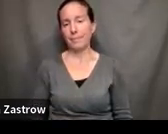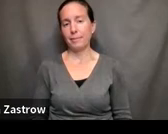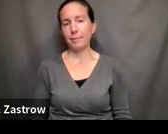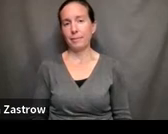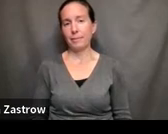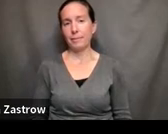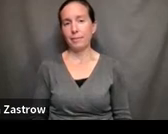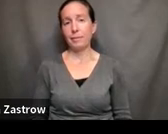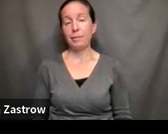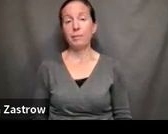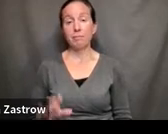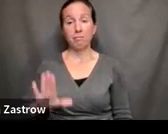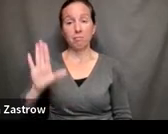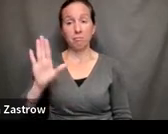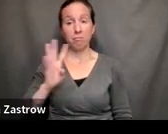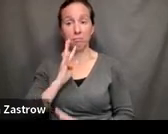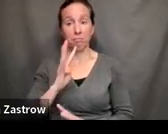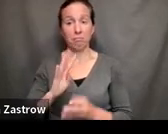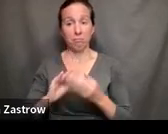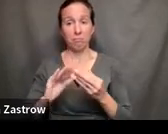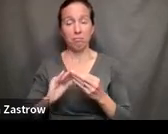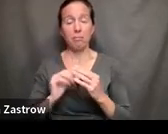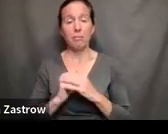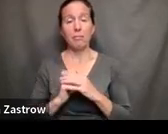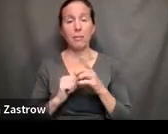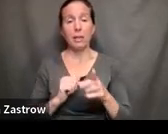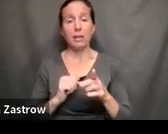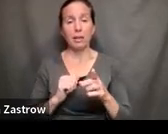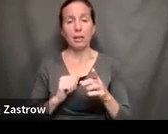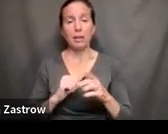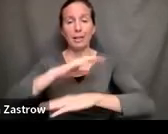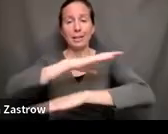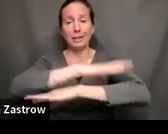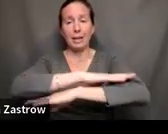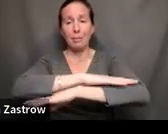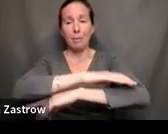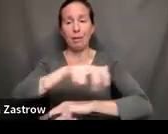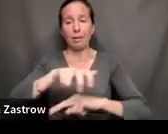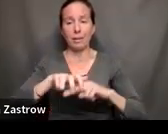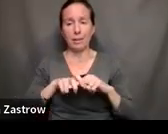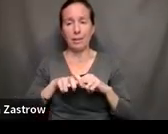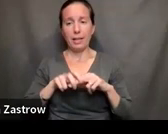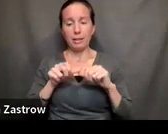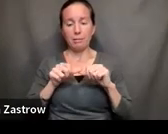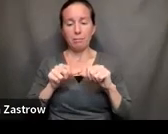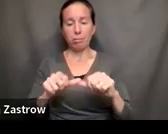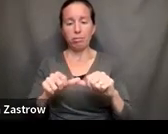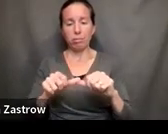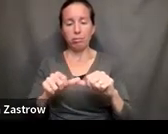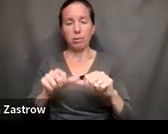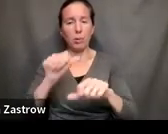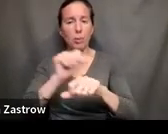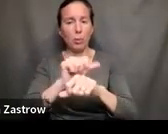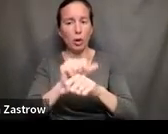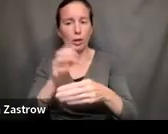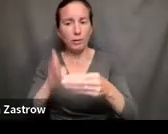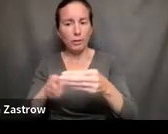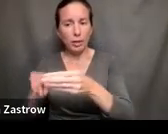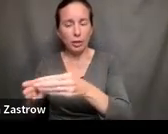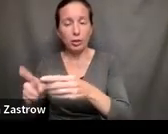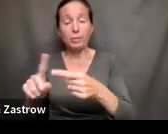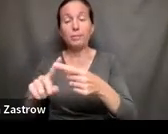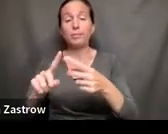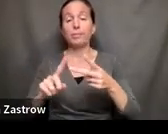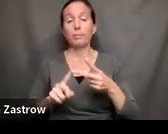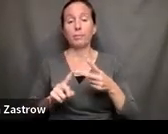The ability to remain at a table to complete an assignment. The ability to request